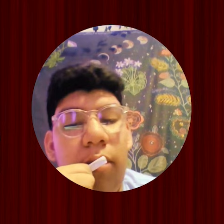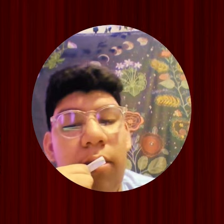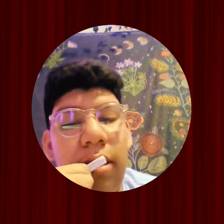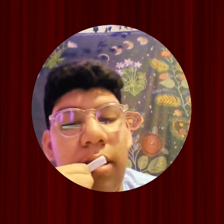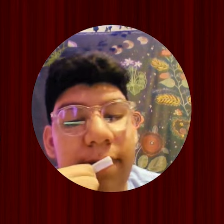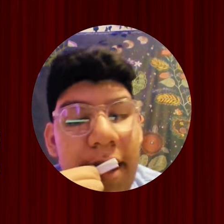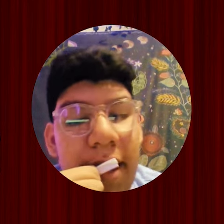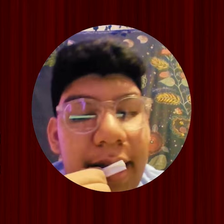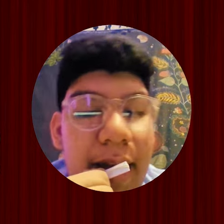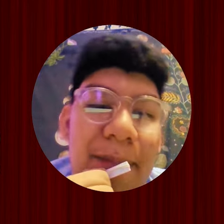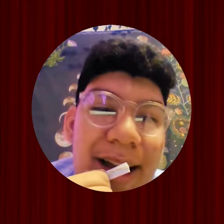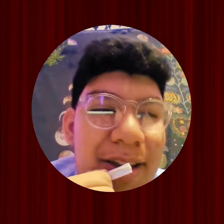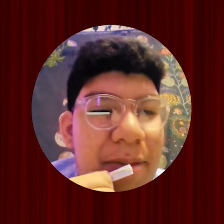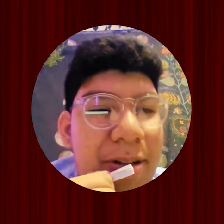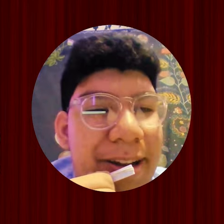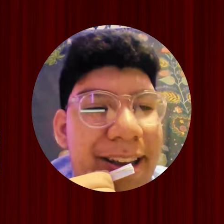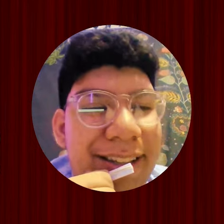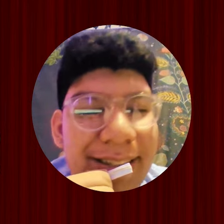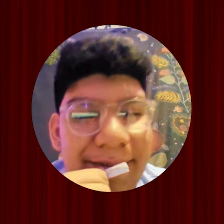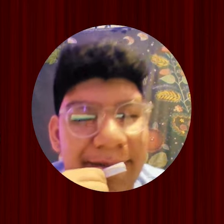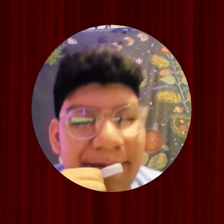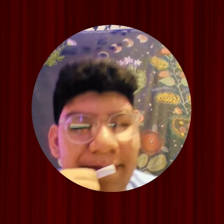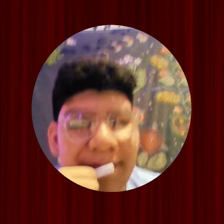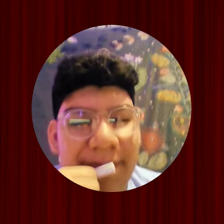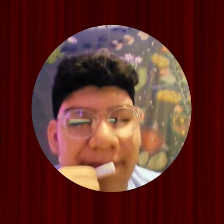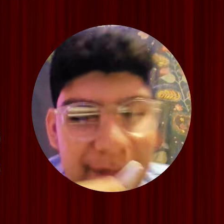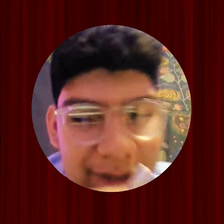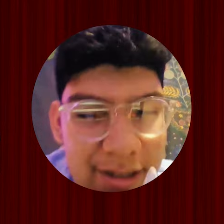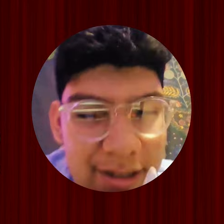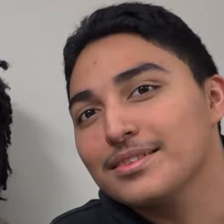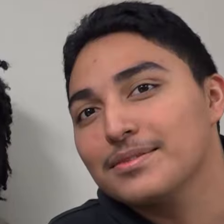for both Hispanic and Black communities.